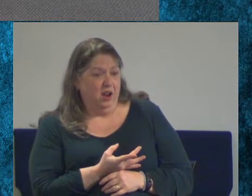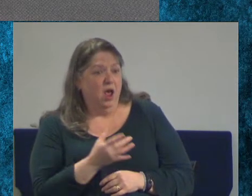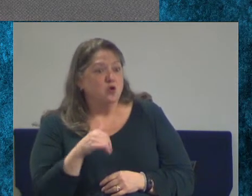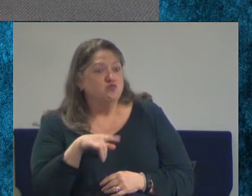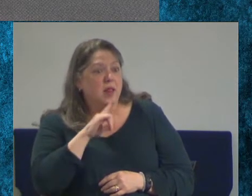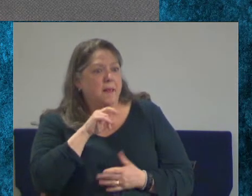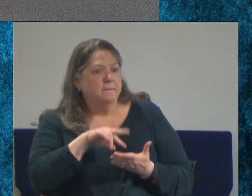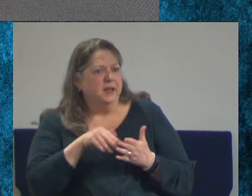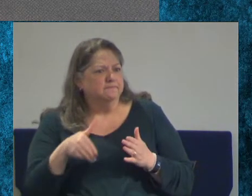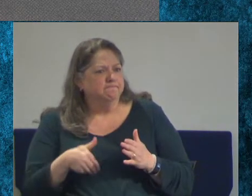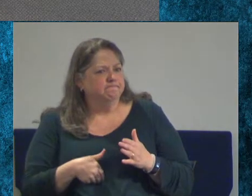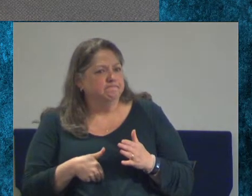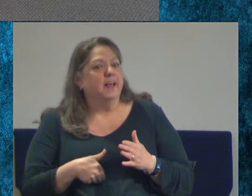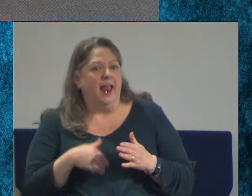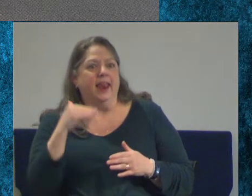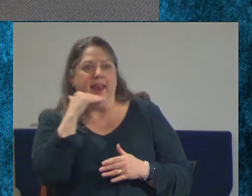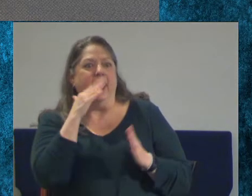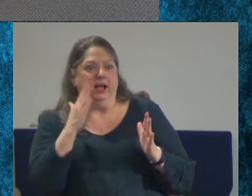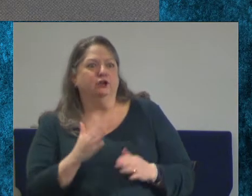us liars.